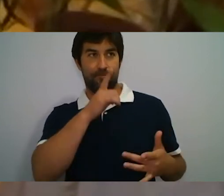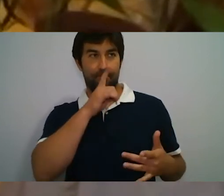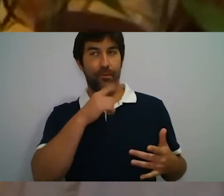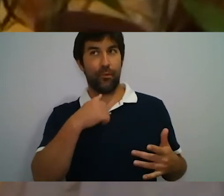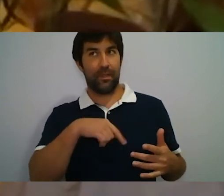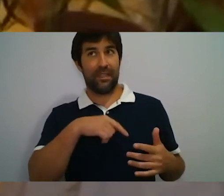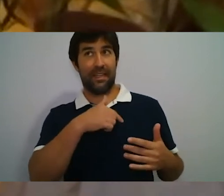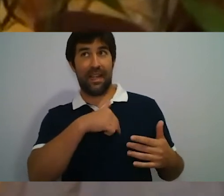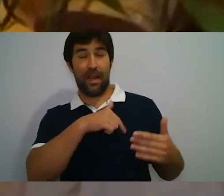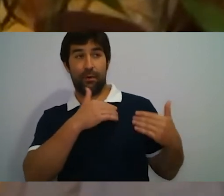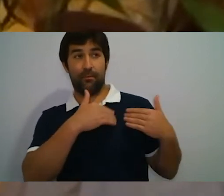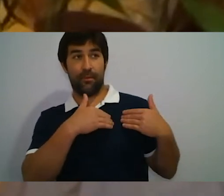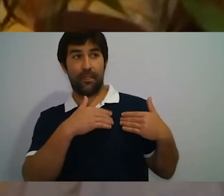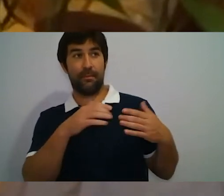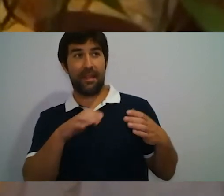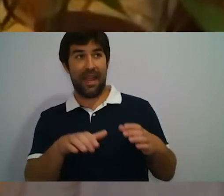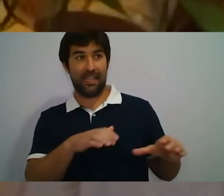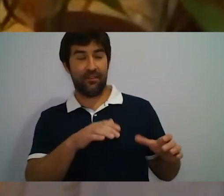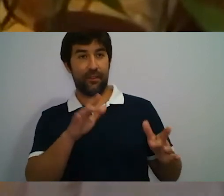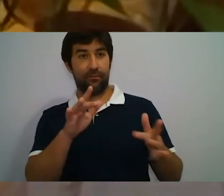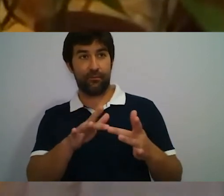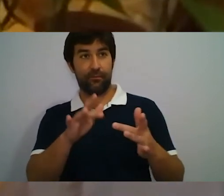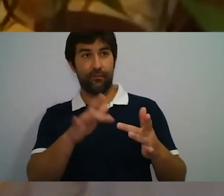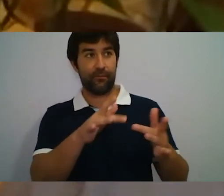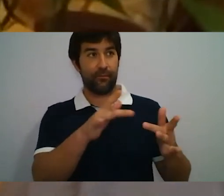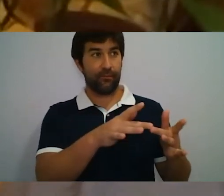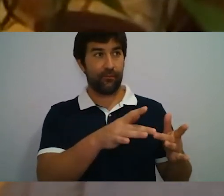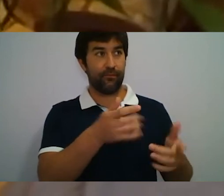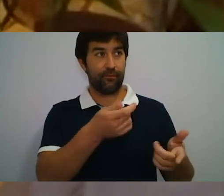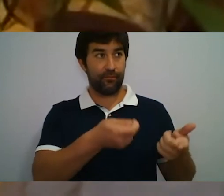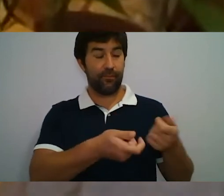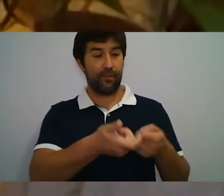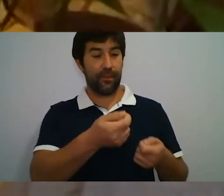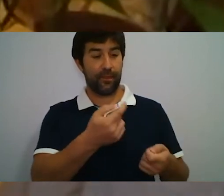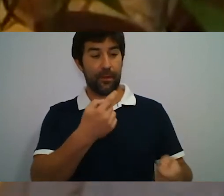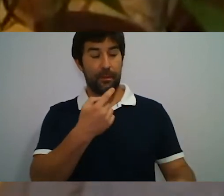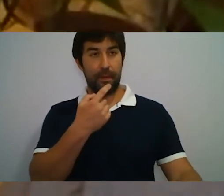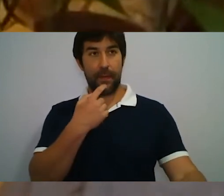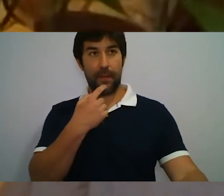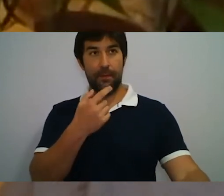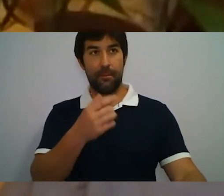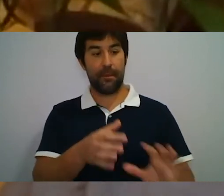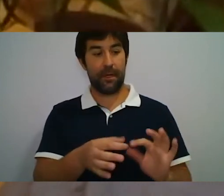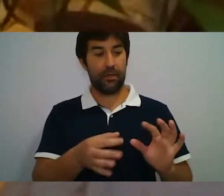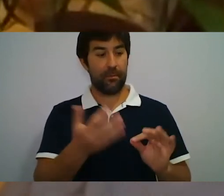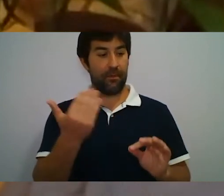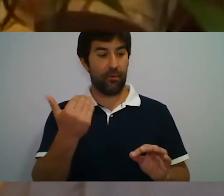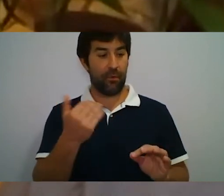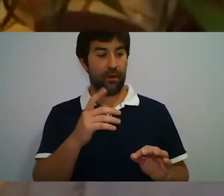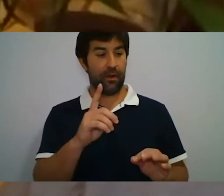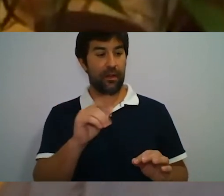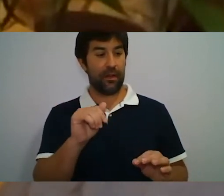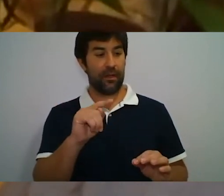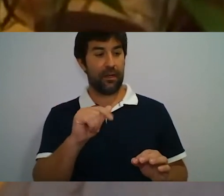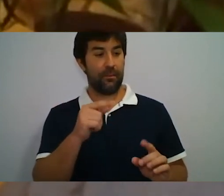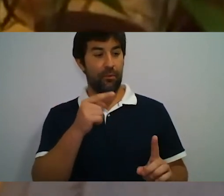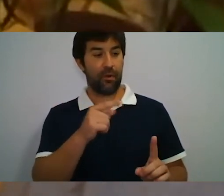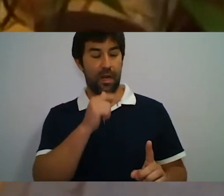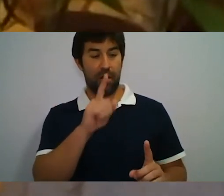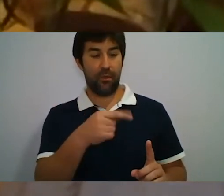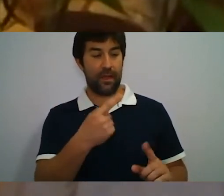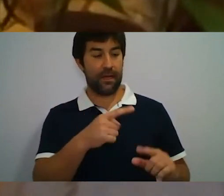is the construction of a signal. So 225, although increasingly we're seeing very few of